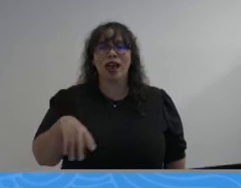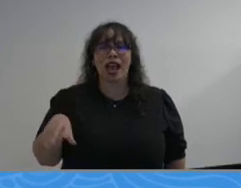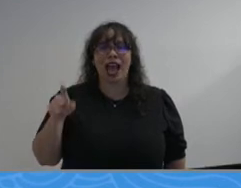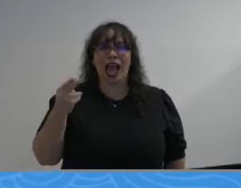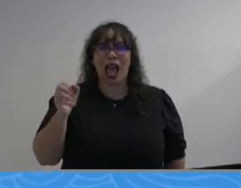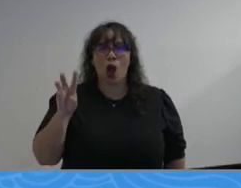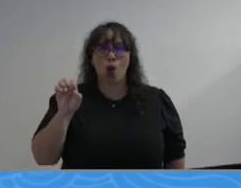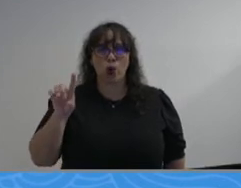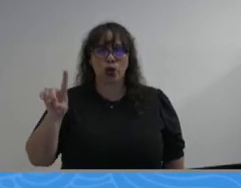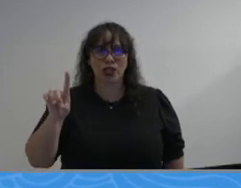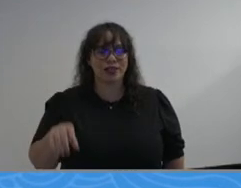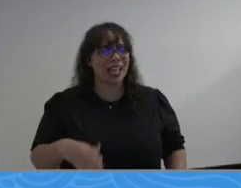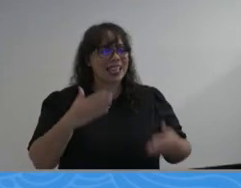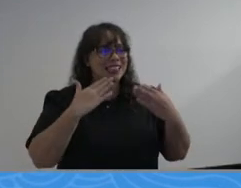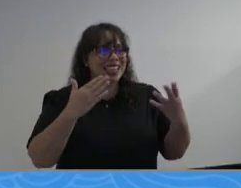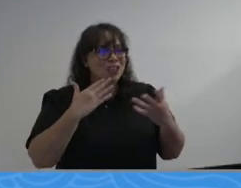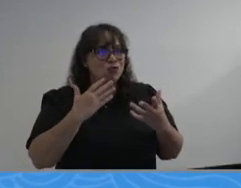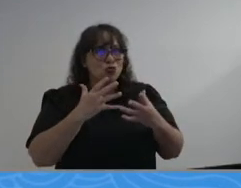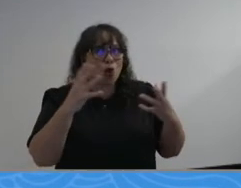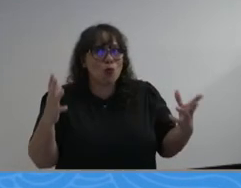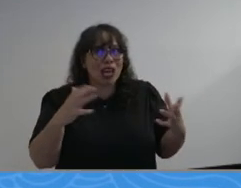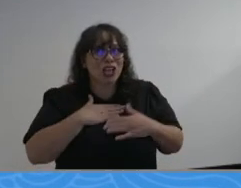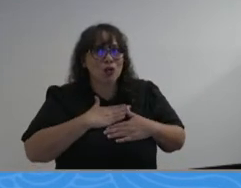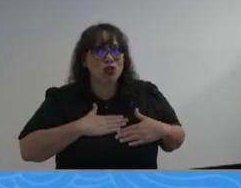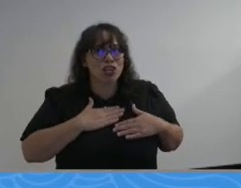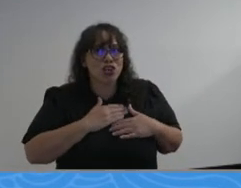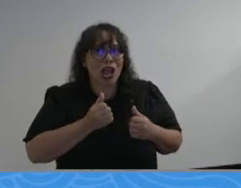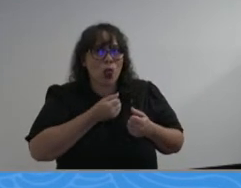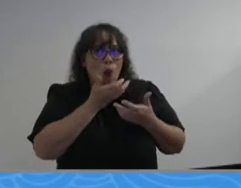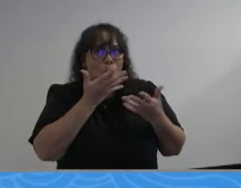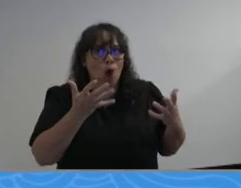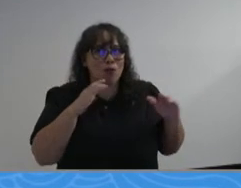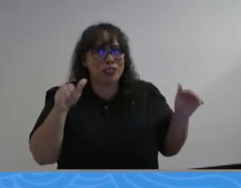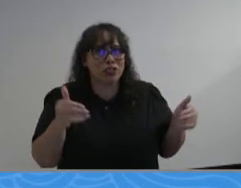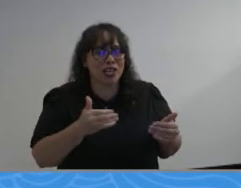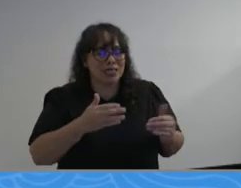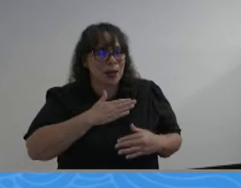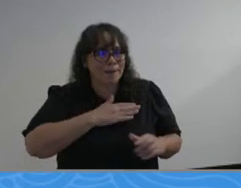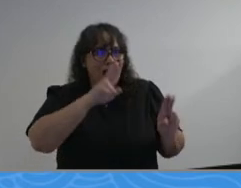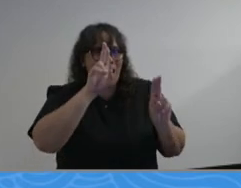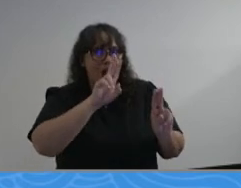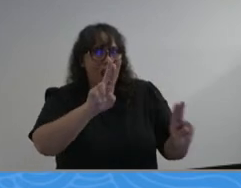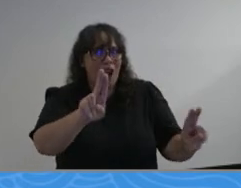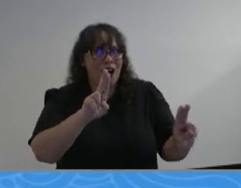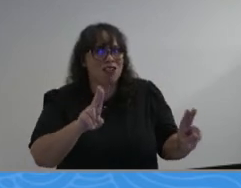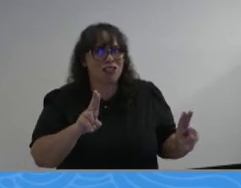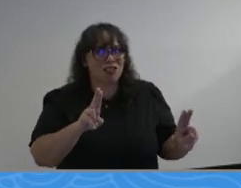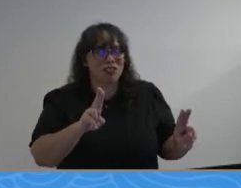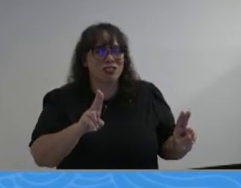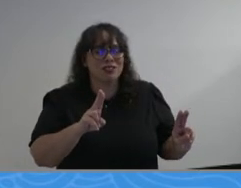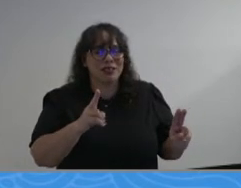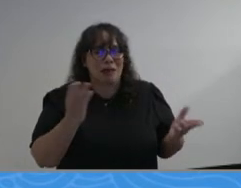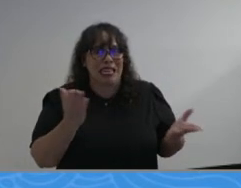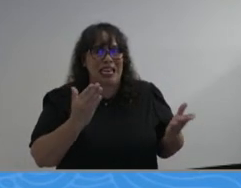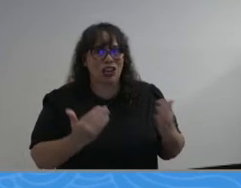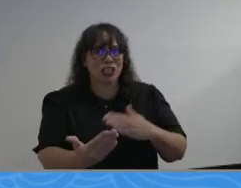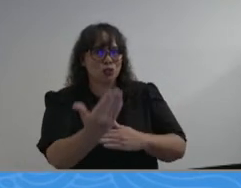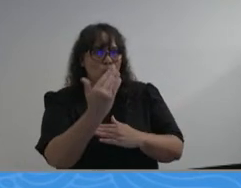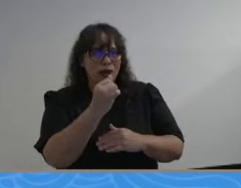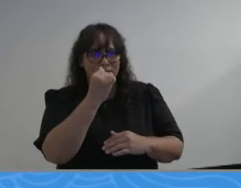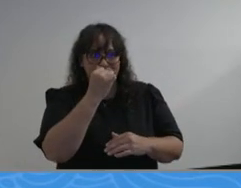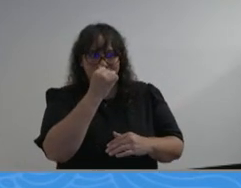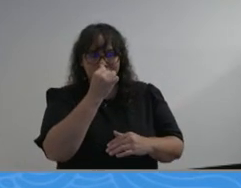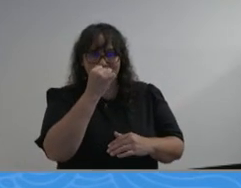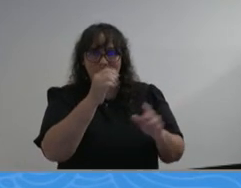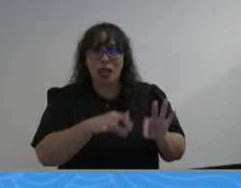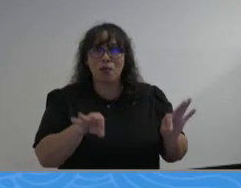you so much, Alyssa. I appreciate that warm introduction. It is truly my honor and privilege to be here with you all this morning for such an important